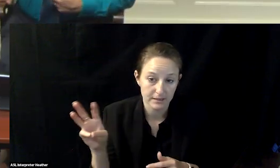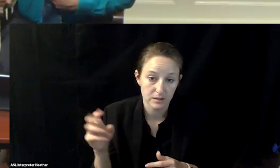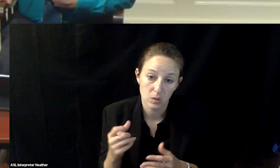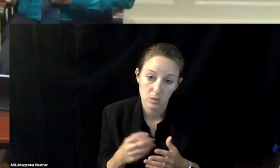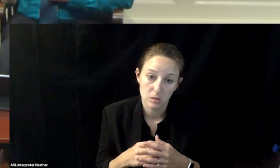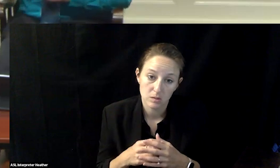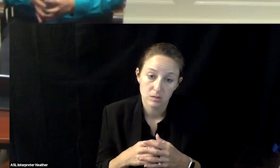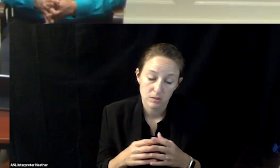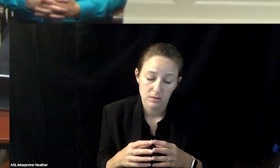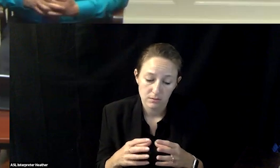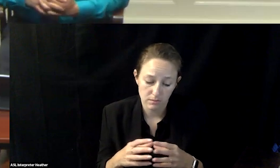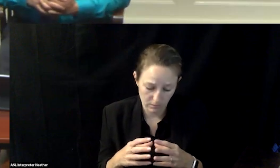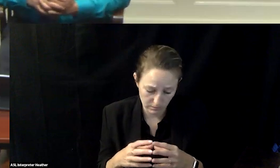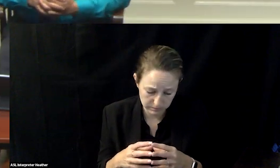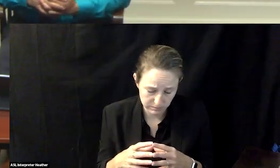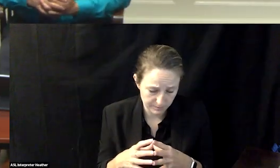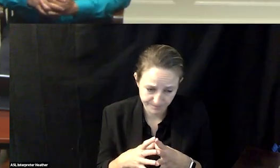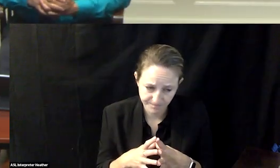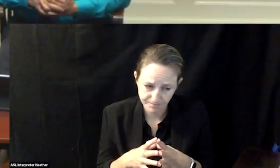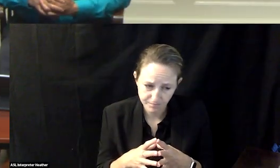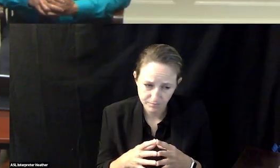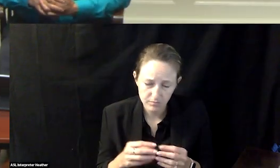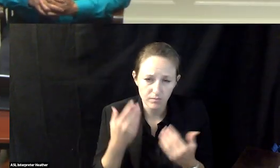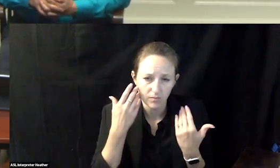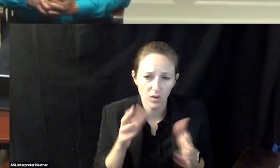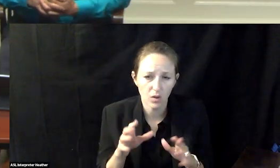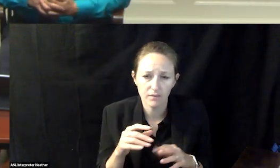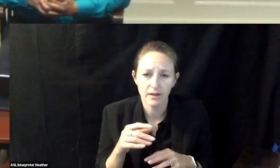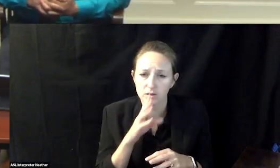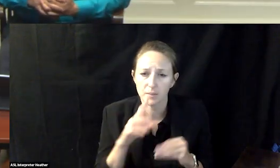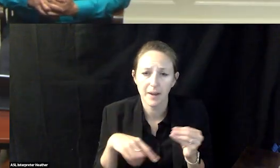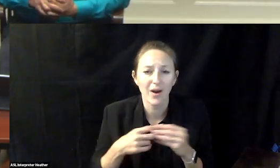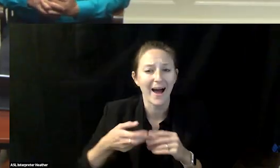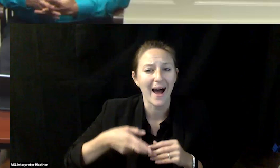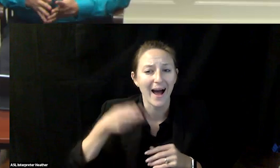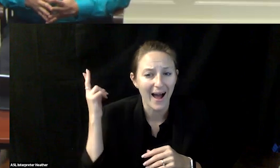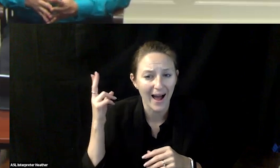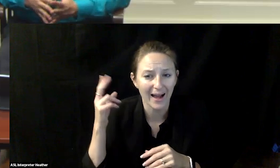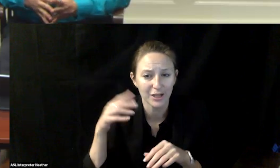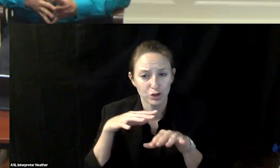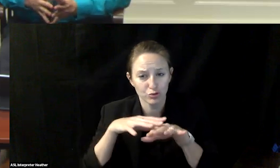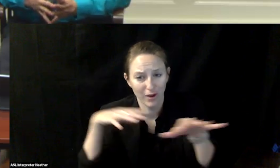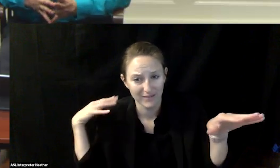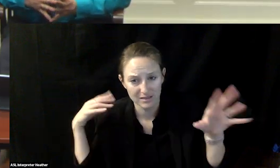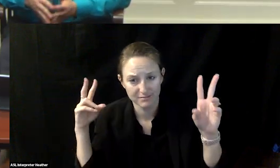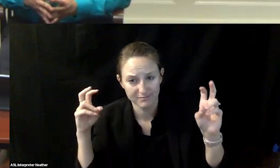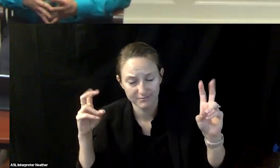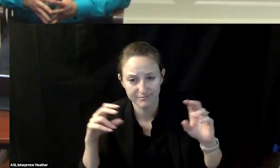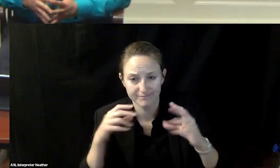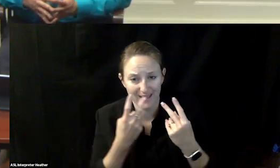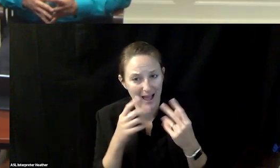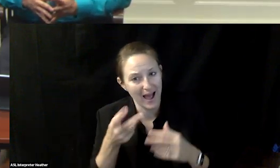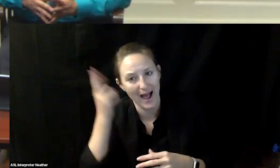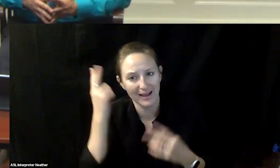and I don't know if I have a high traffic website great example to point to. I always love when people ask of